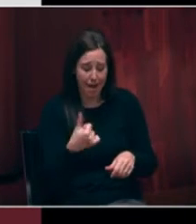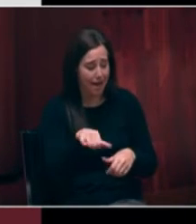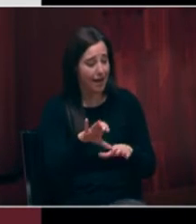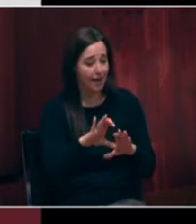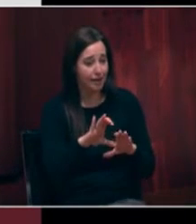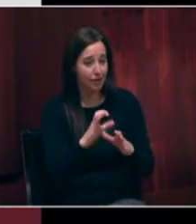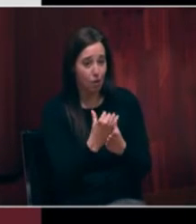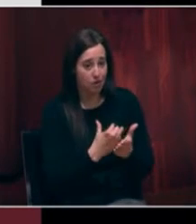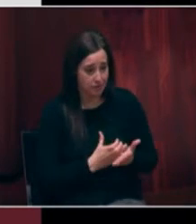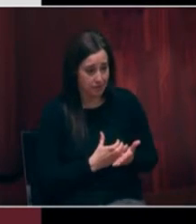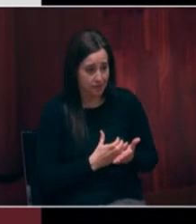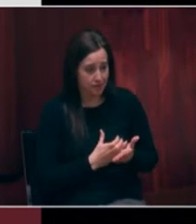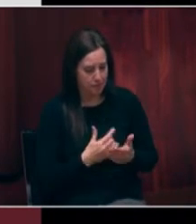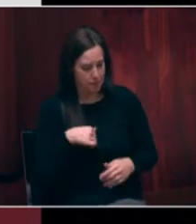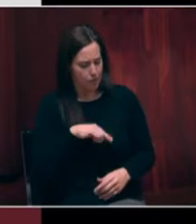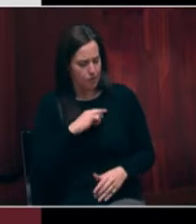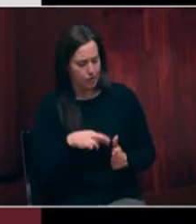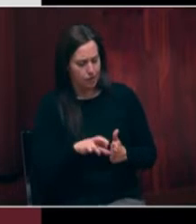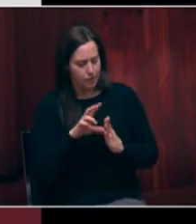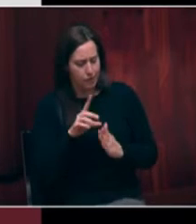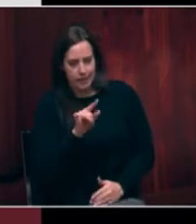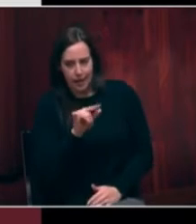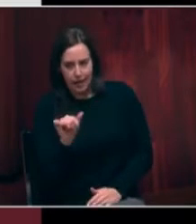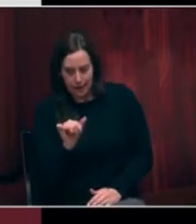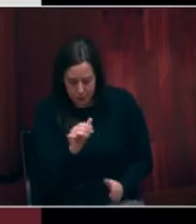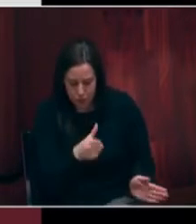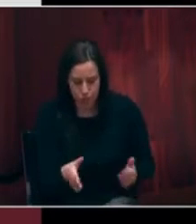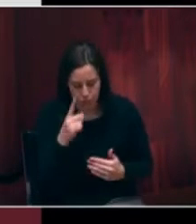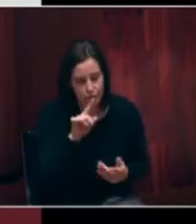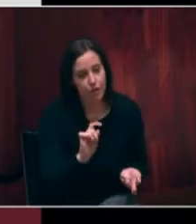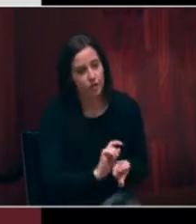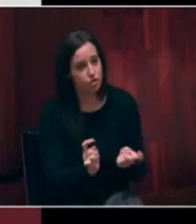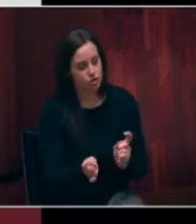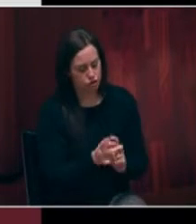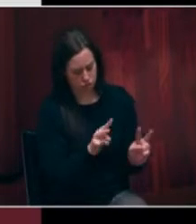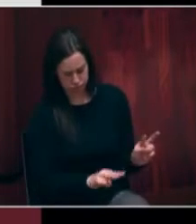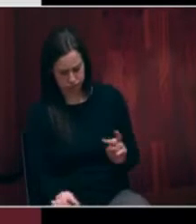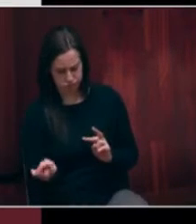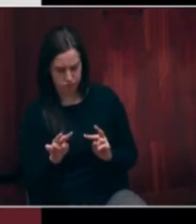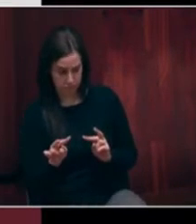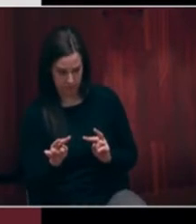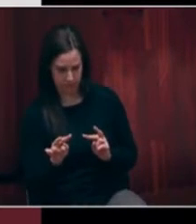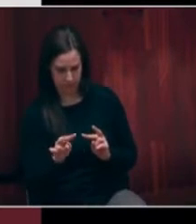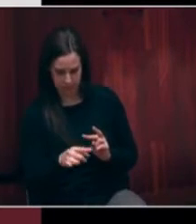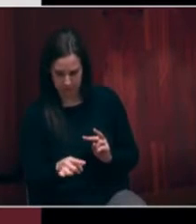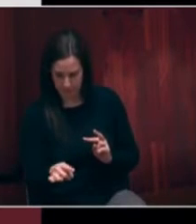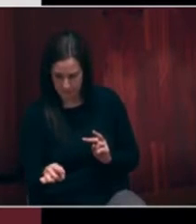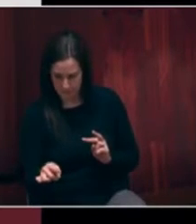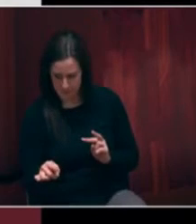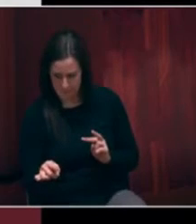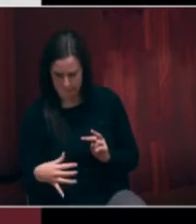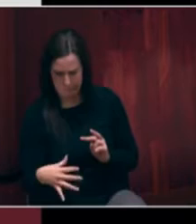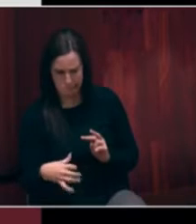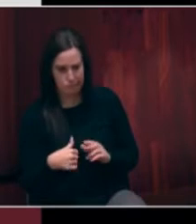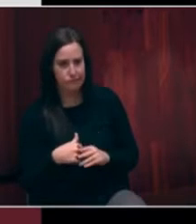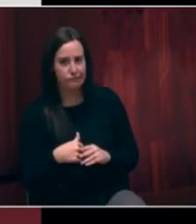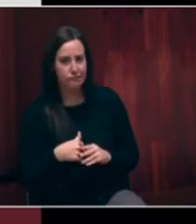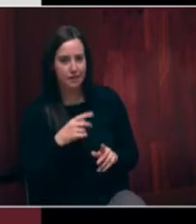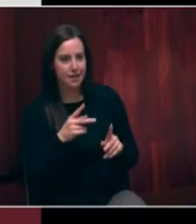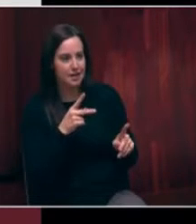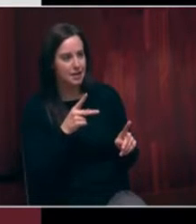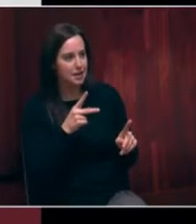our data and preparing for this transition, we found what I consider a little bit of an alarming trend. People that were